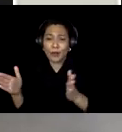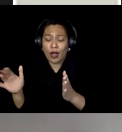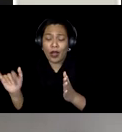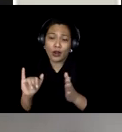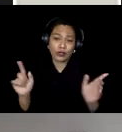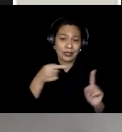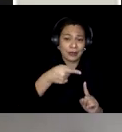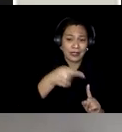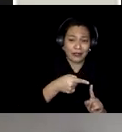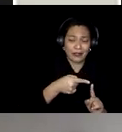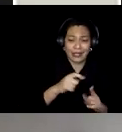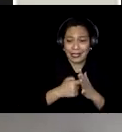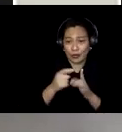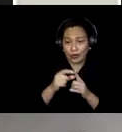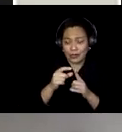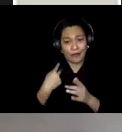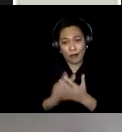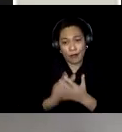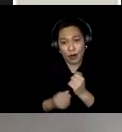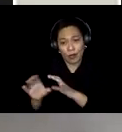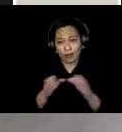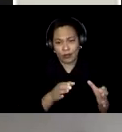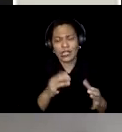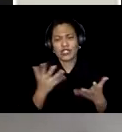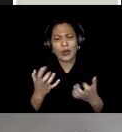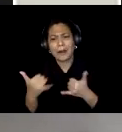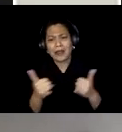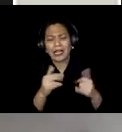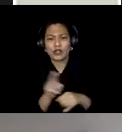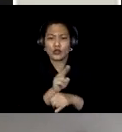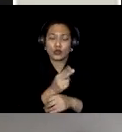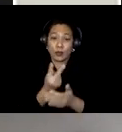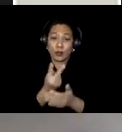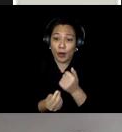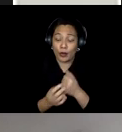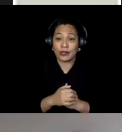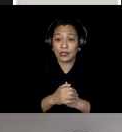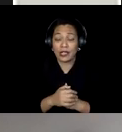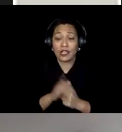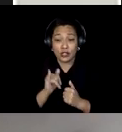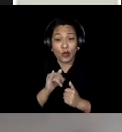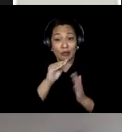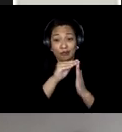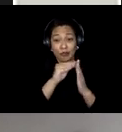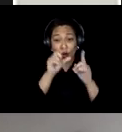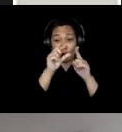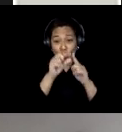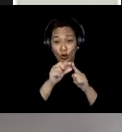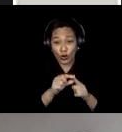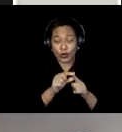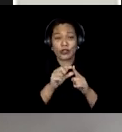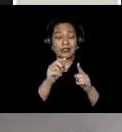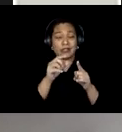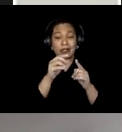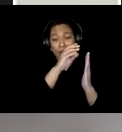specific keywords. So you want to play around both, because what you'll do after you've collected or